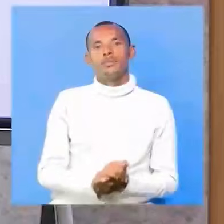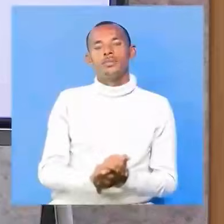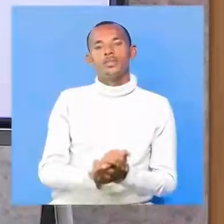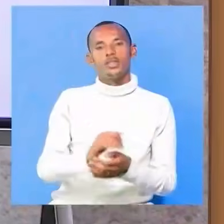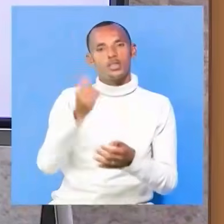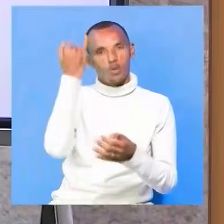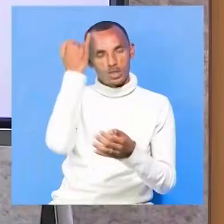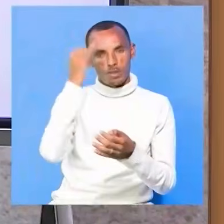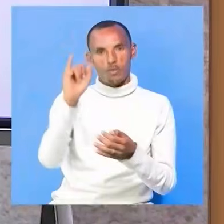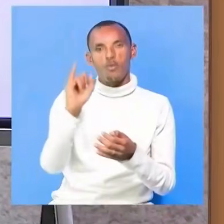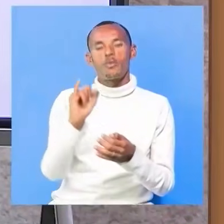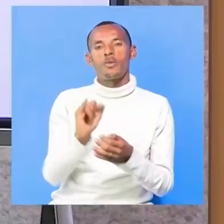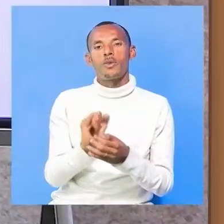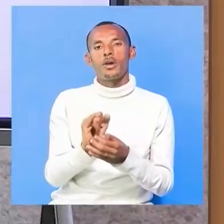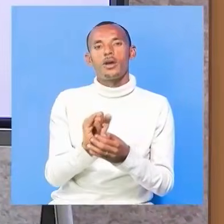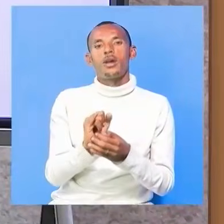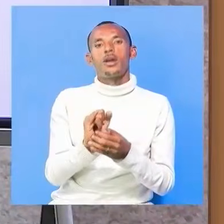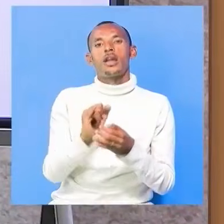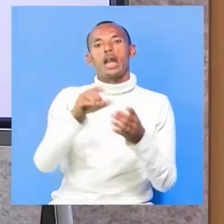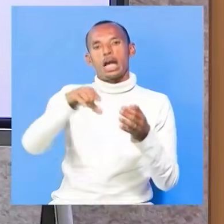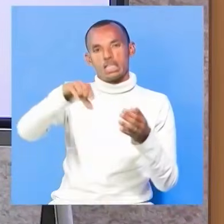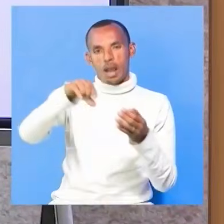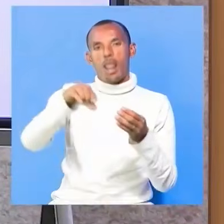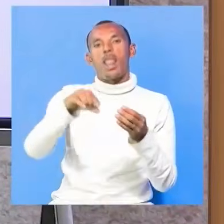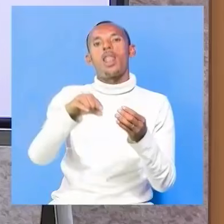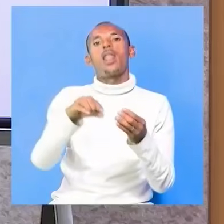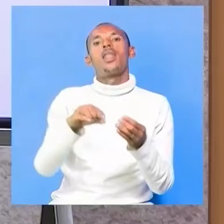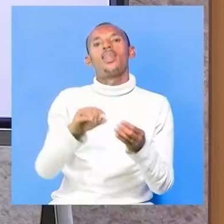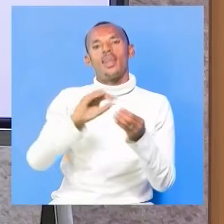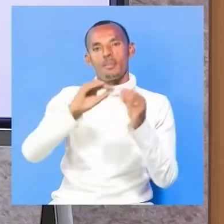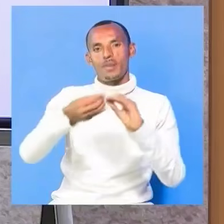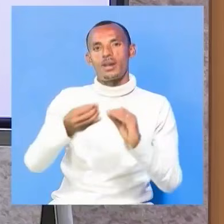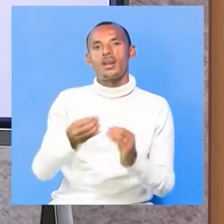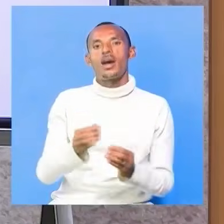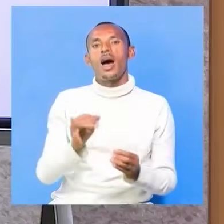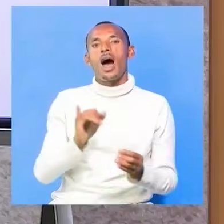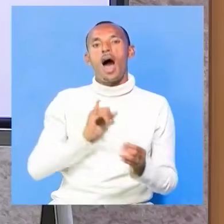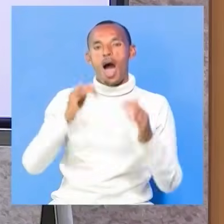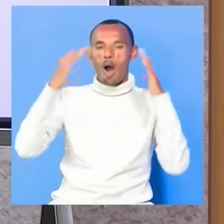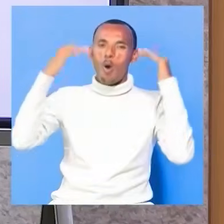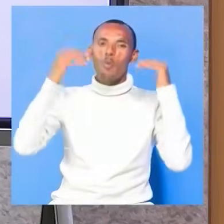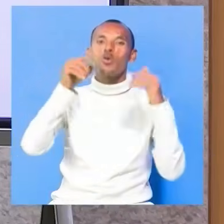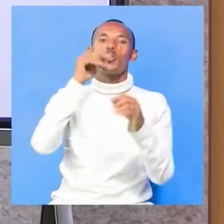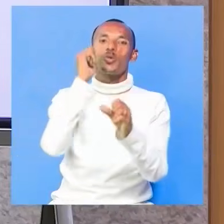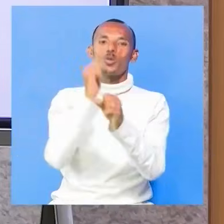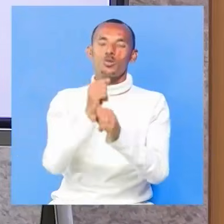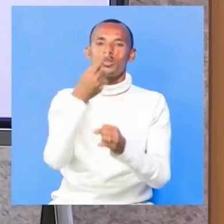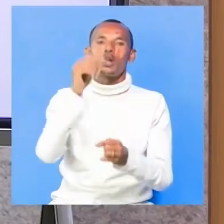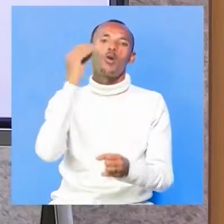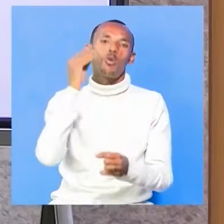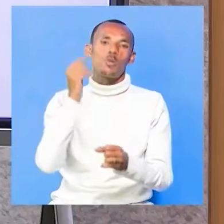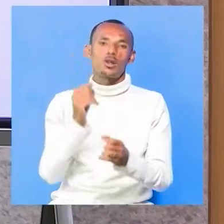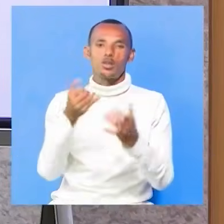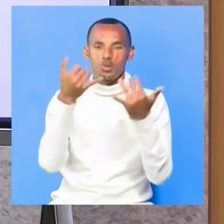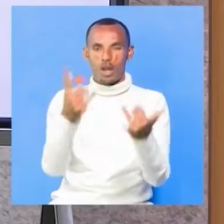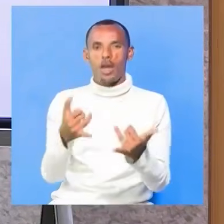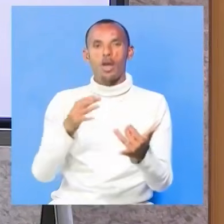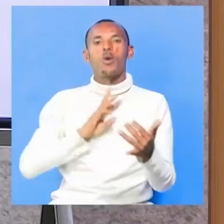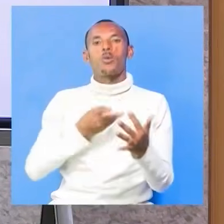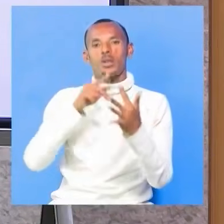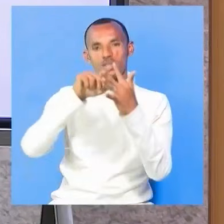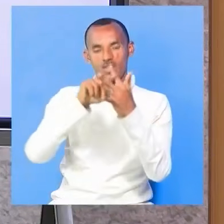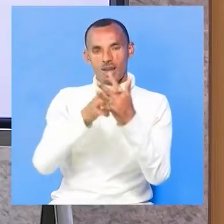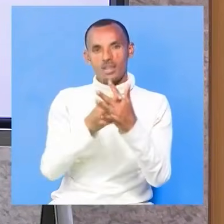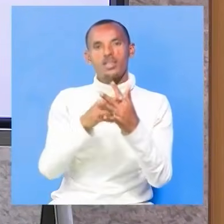homework regarding the concept of rational number. I hope you did the homework. Today, we will